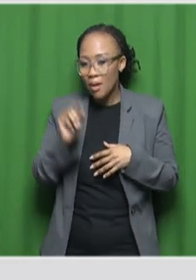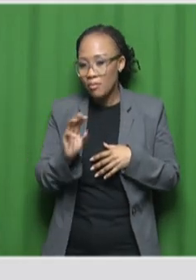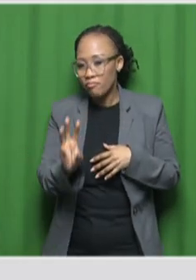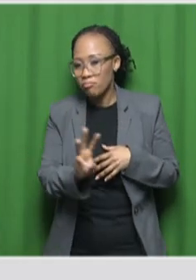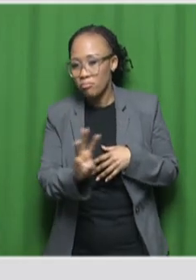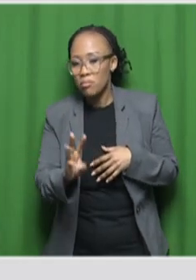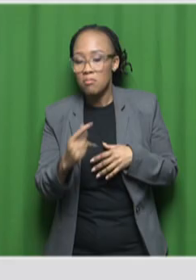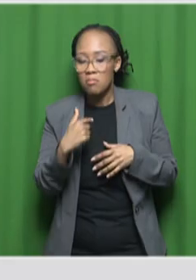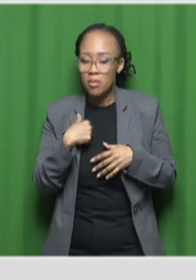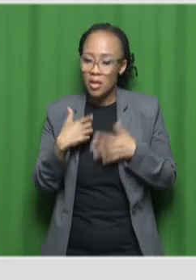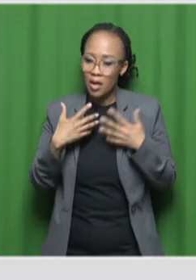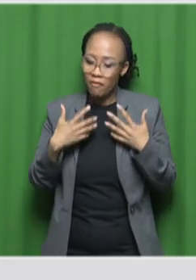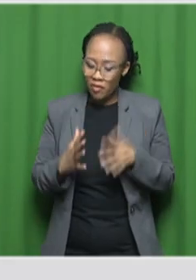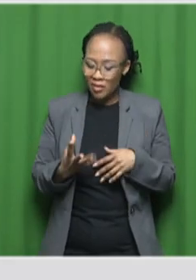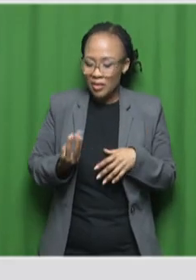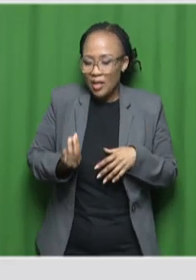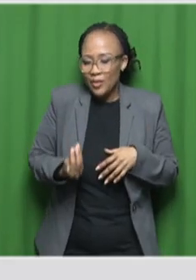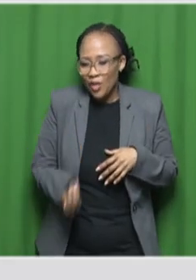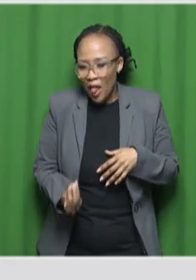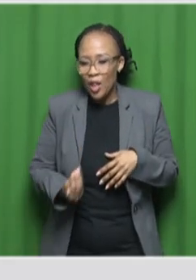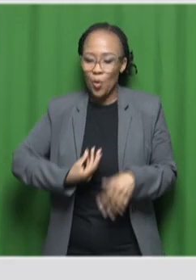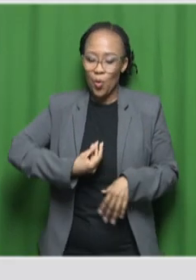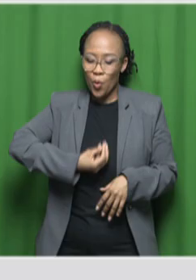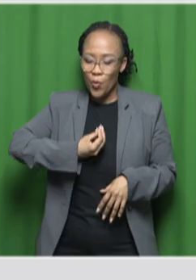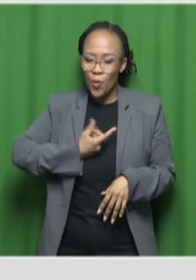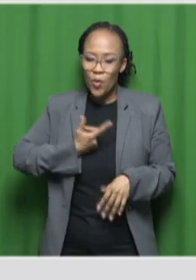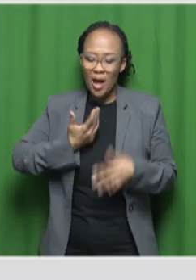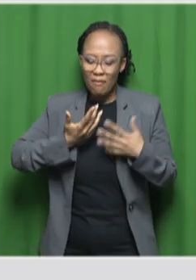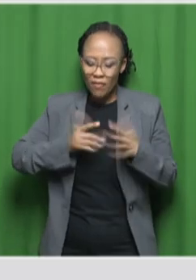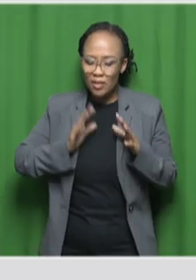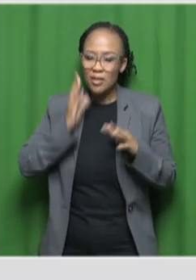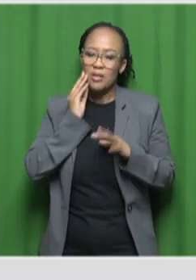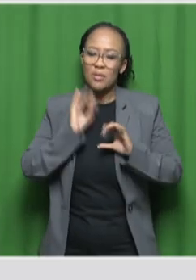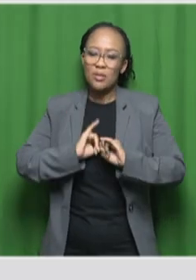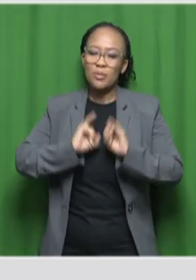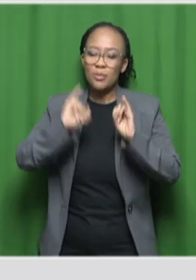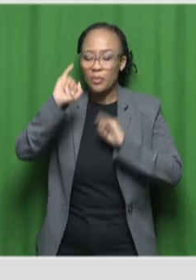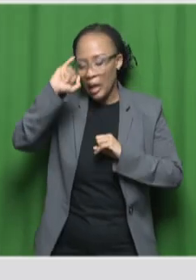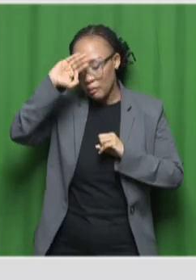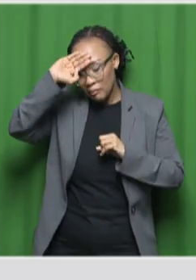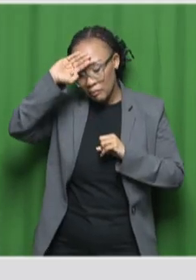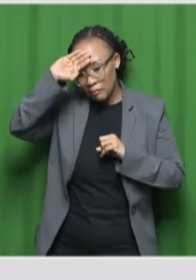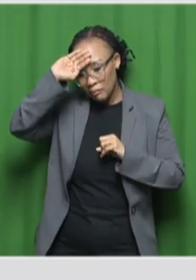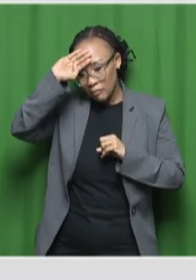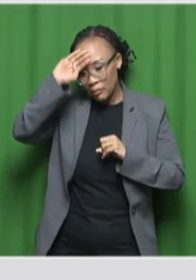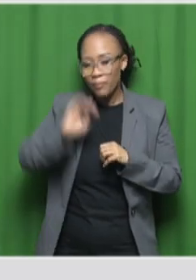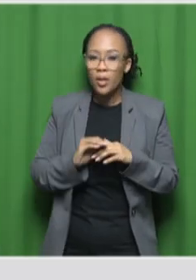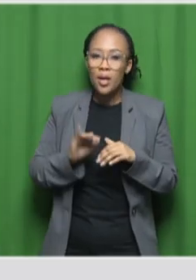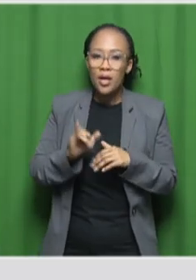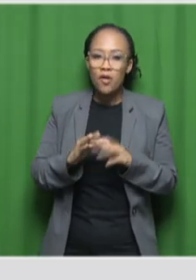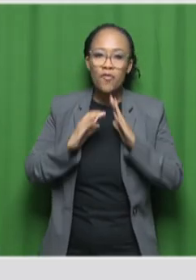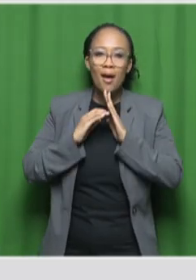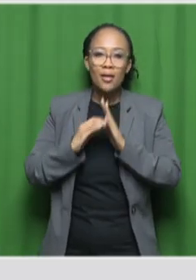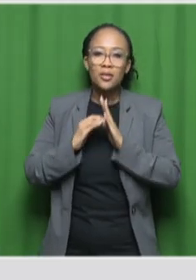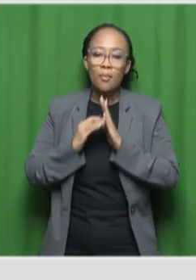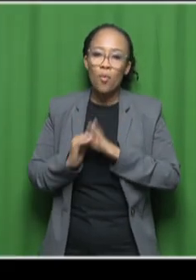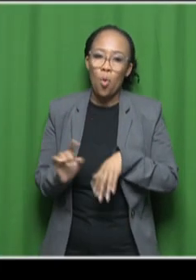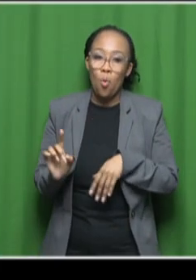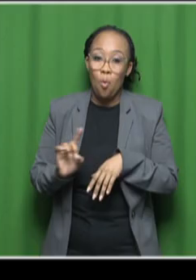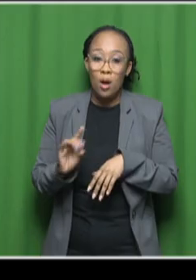fever, perhaps as a child or as a young adult, so that if any cardiac symptoms, so if you, for example, start